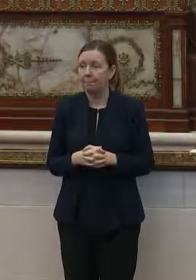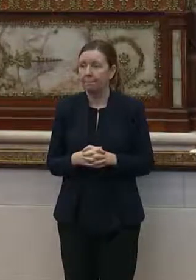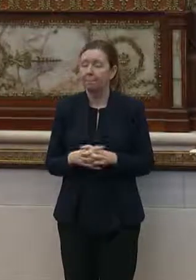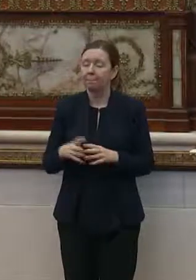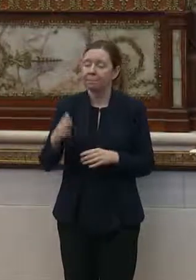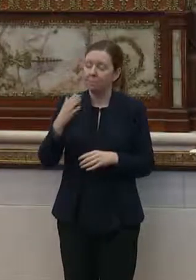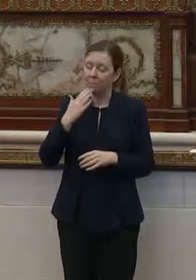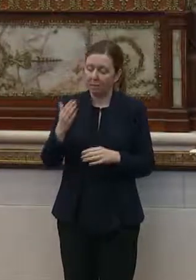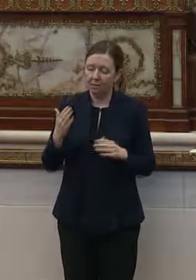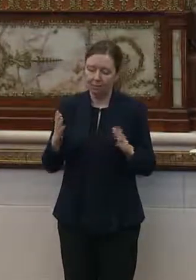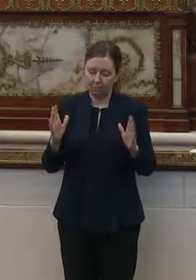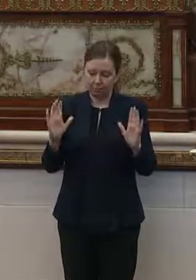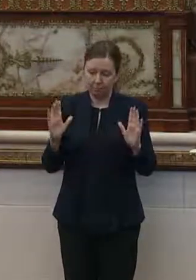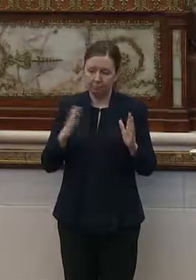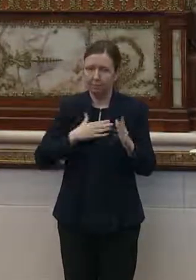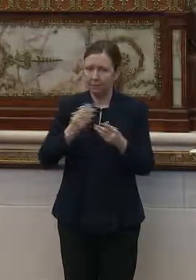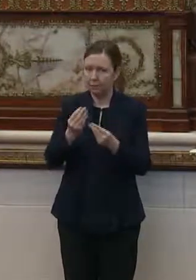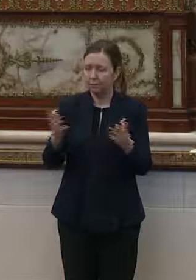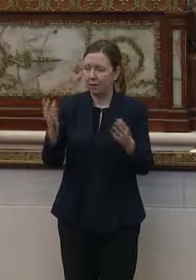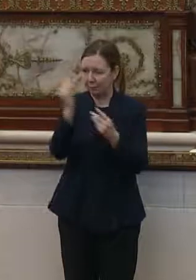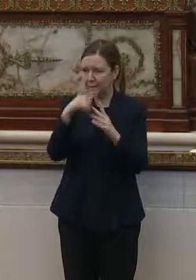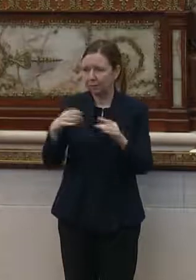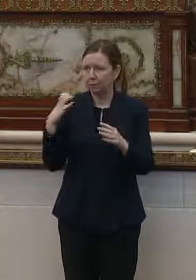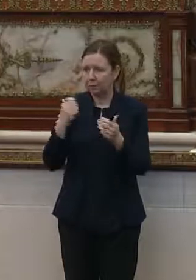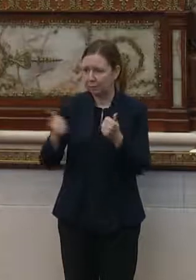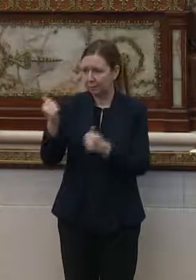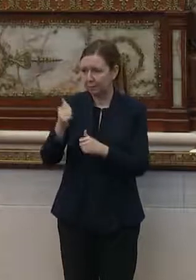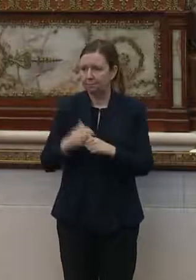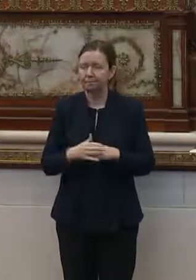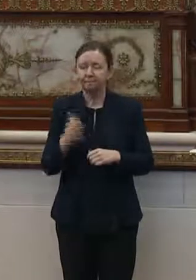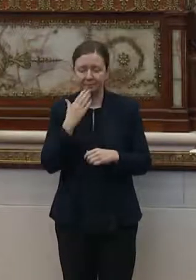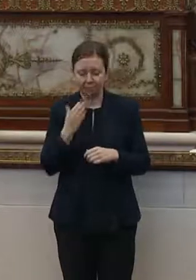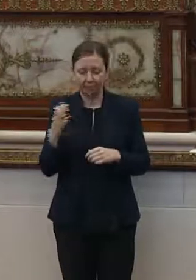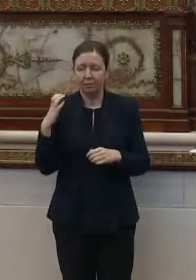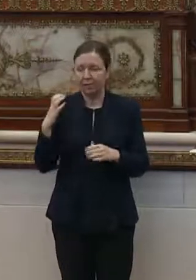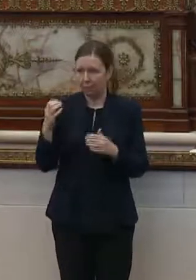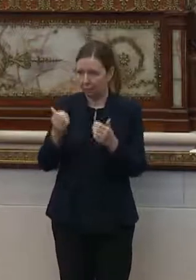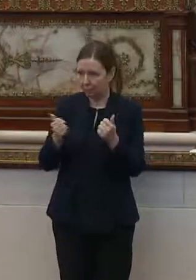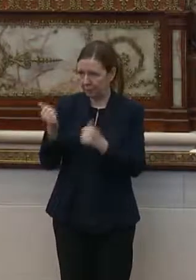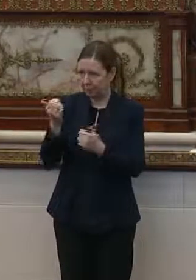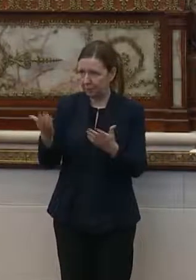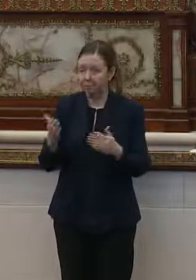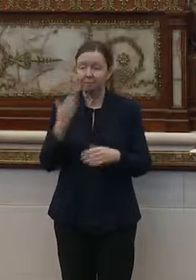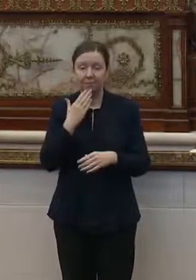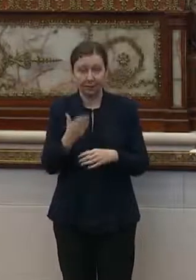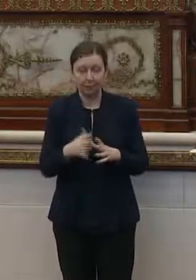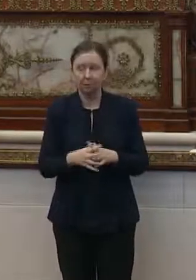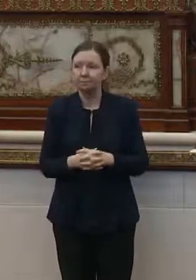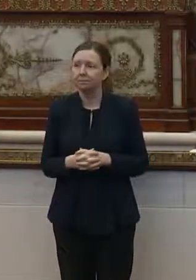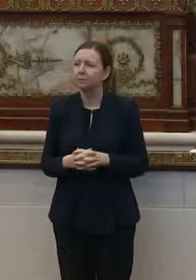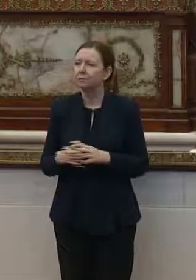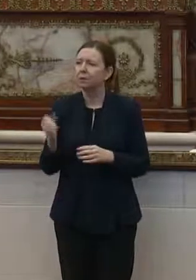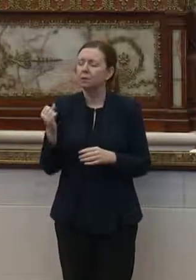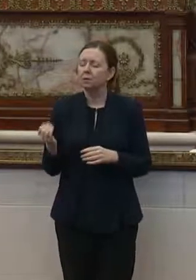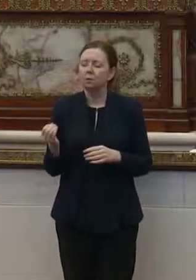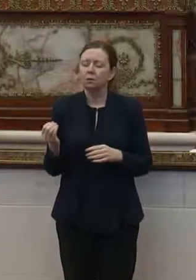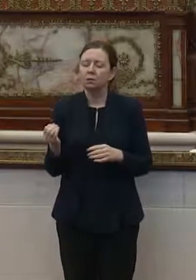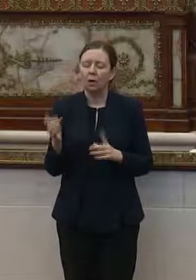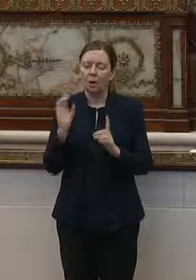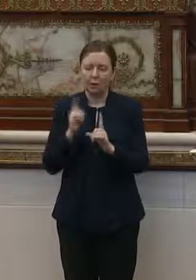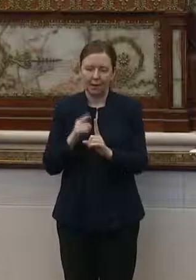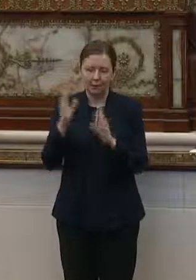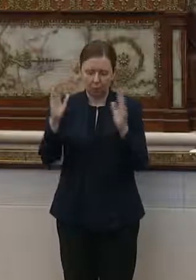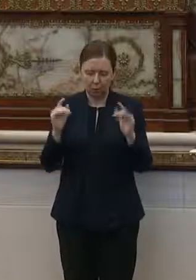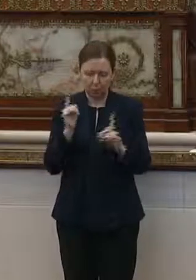Thank you. Please provide that information to the chair. Thank you, Madam Chair. Thank you. So let's go